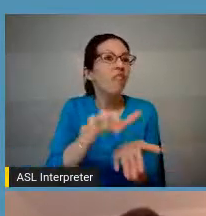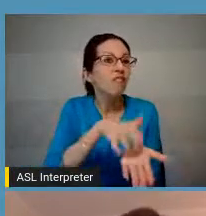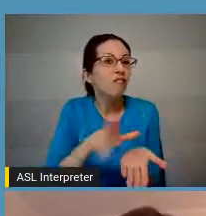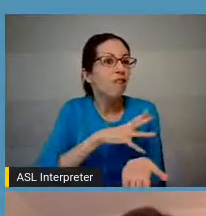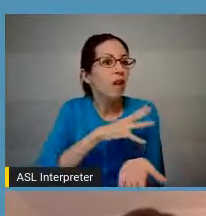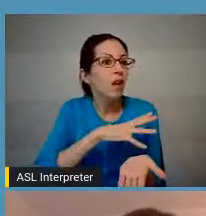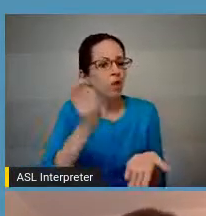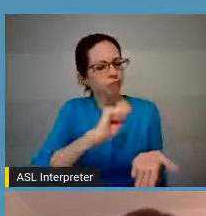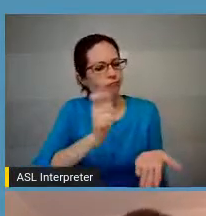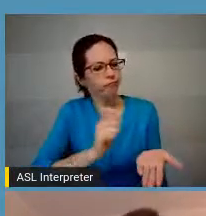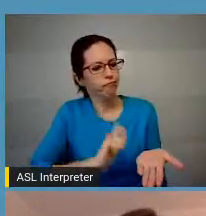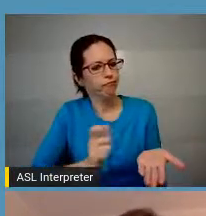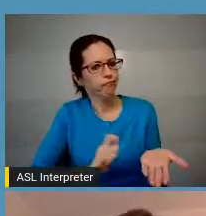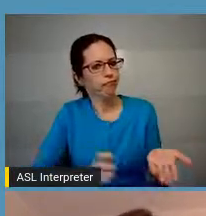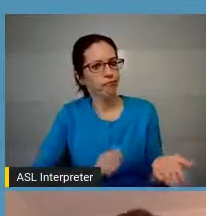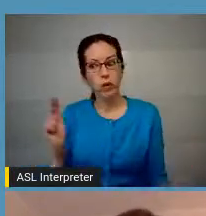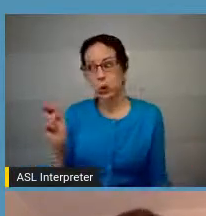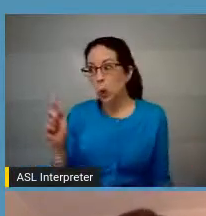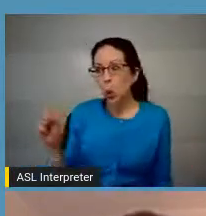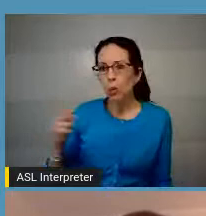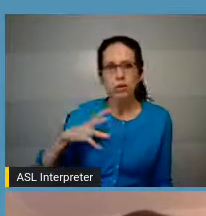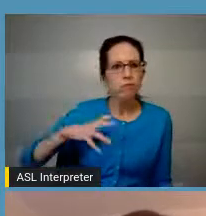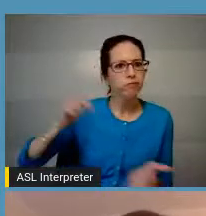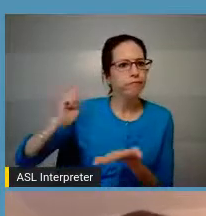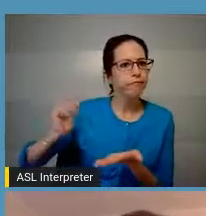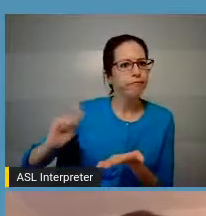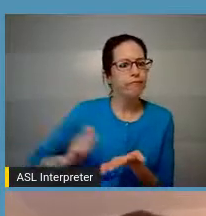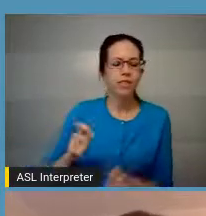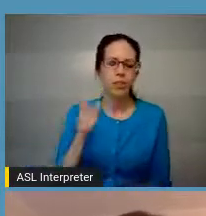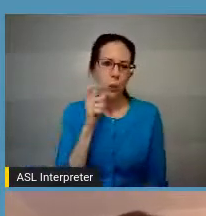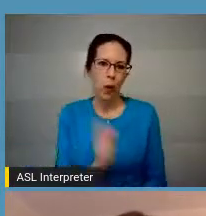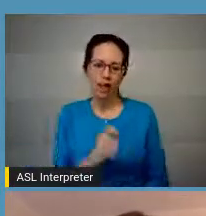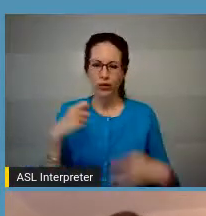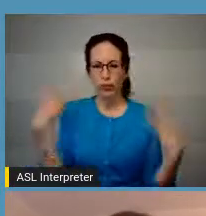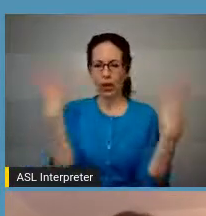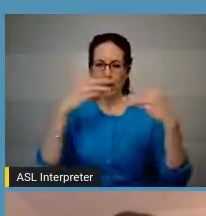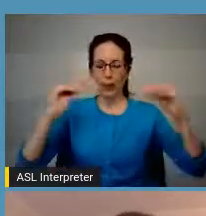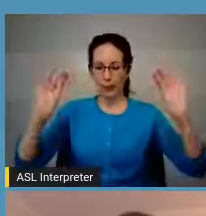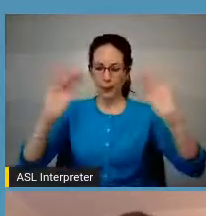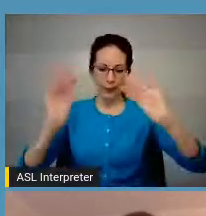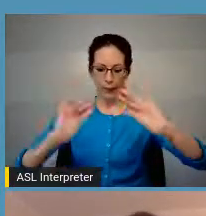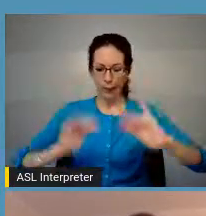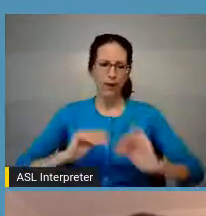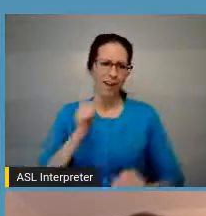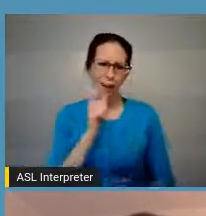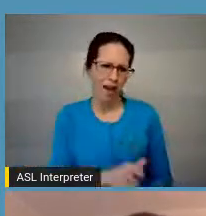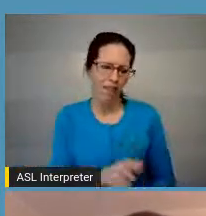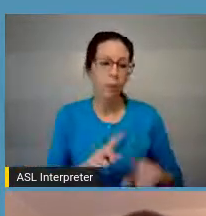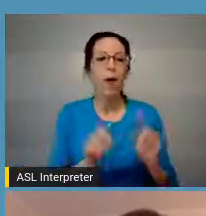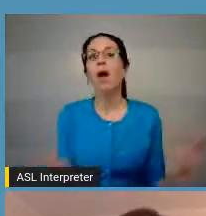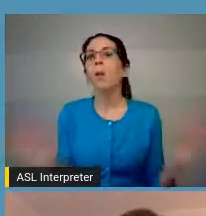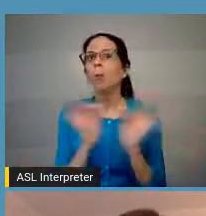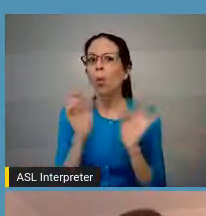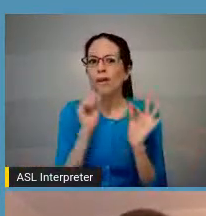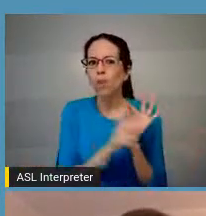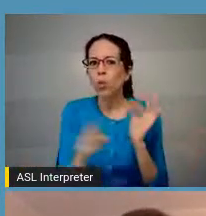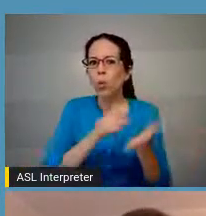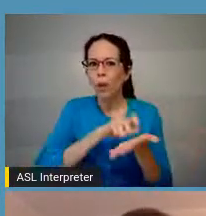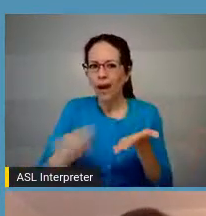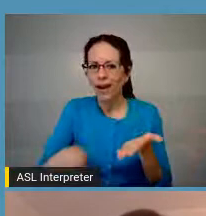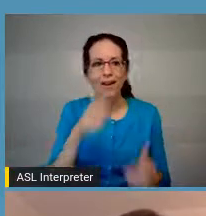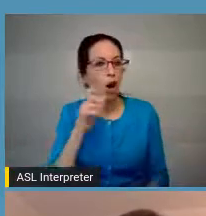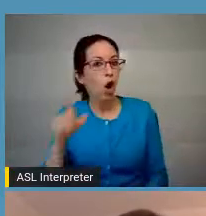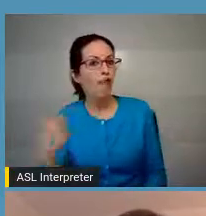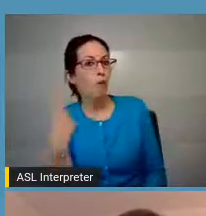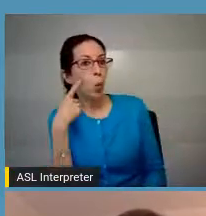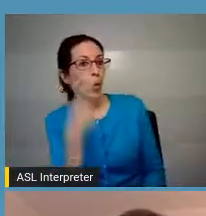notes. It does not have to be pretty, but it is actually very important for you to write this down, not just for you and not just for the people who